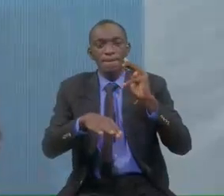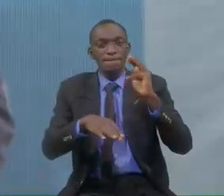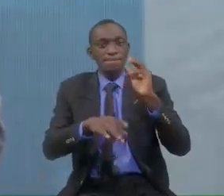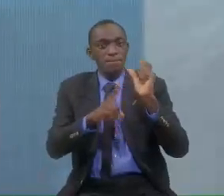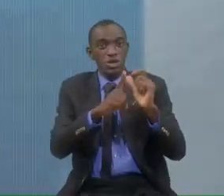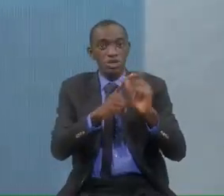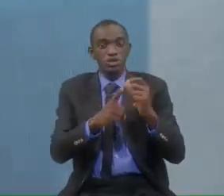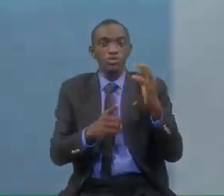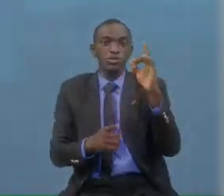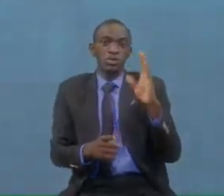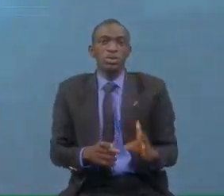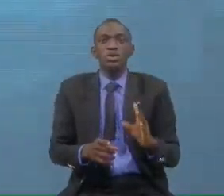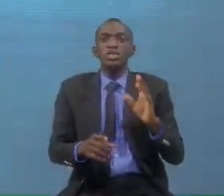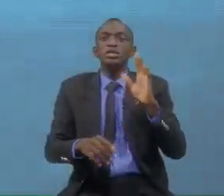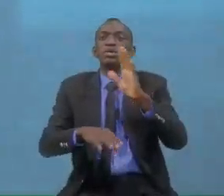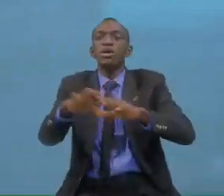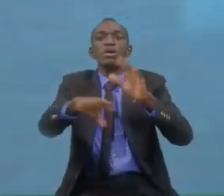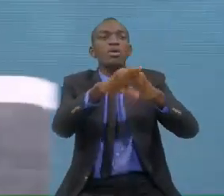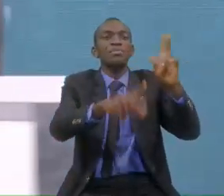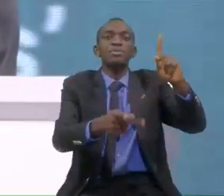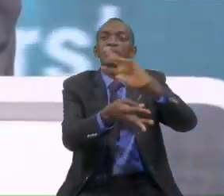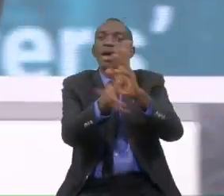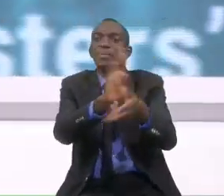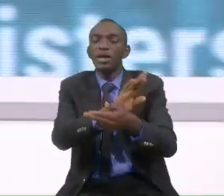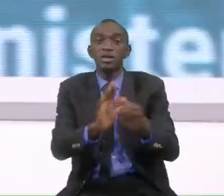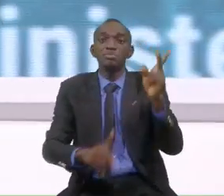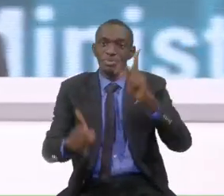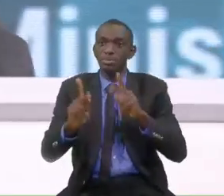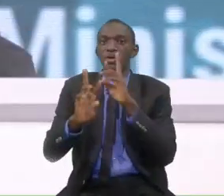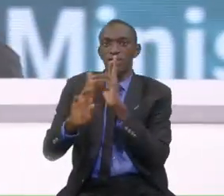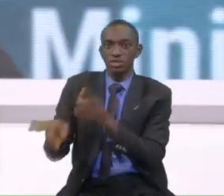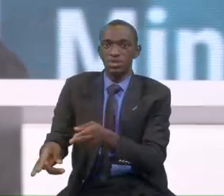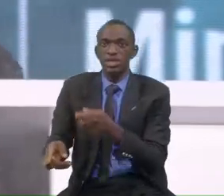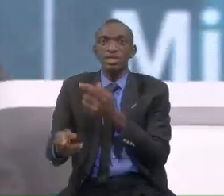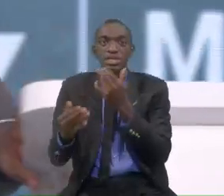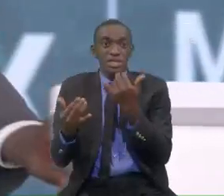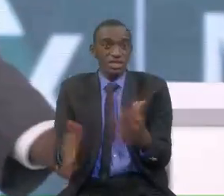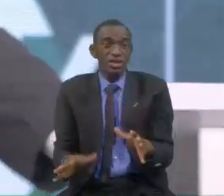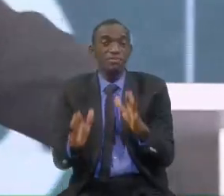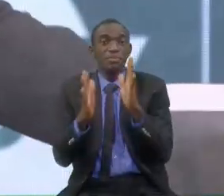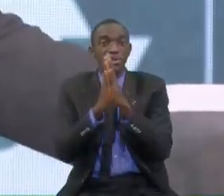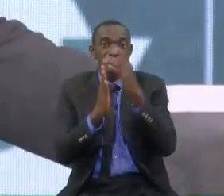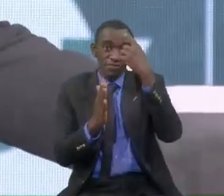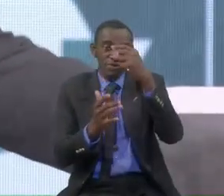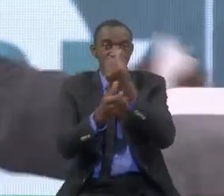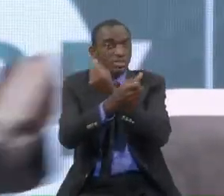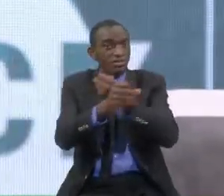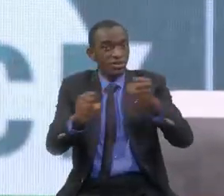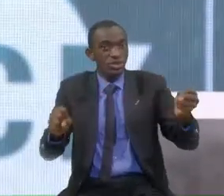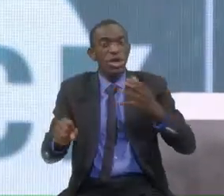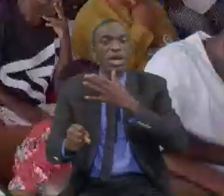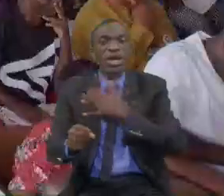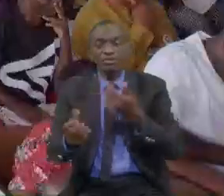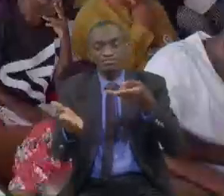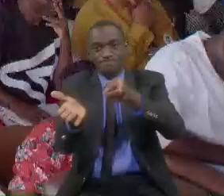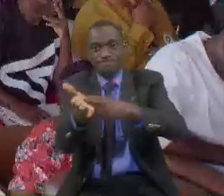responded to the altar call. And then he prayed for salvation. and they took down their names like we